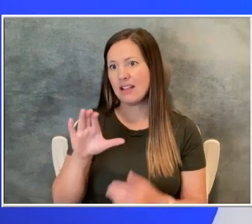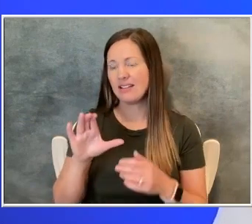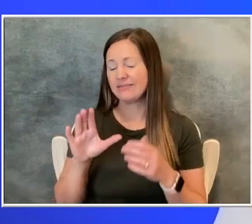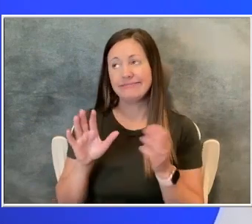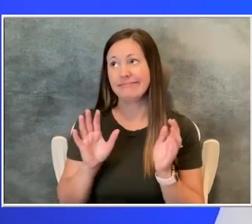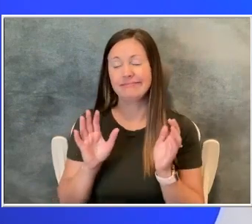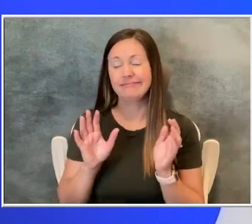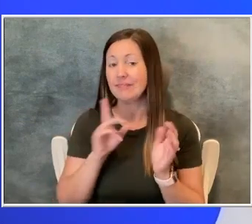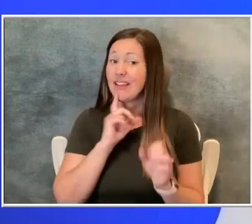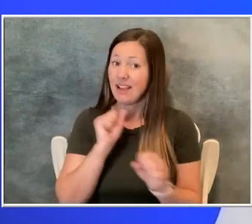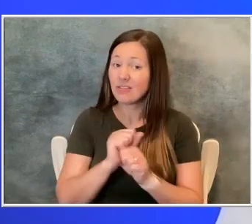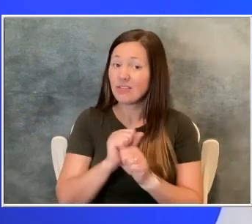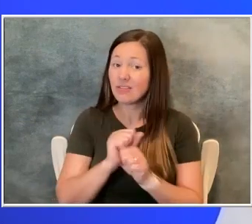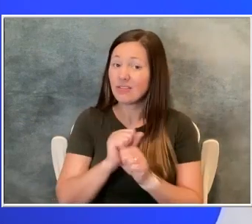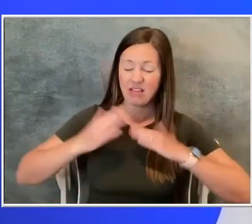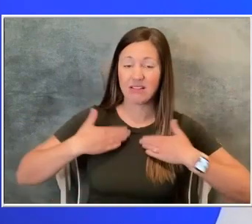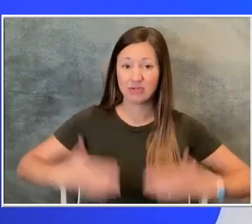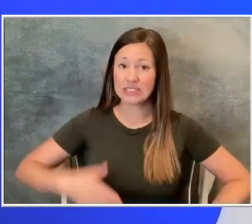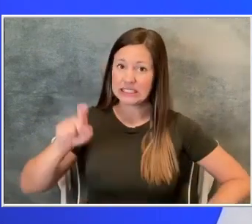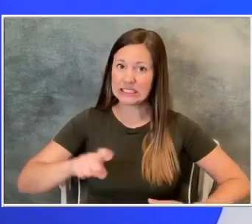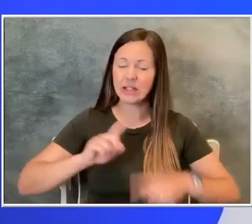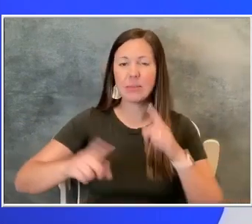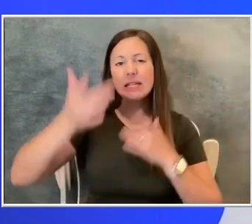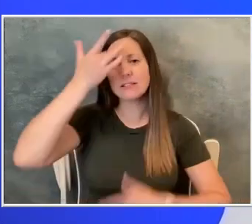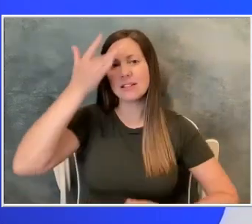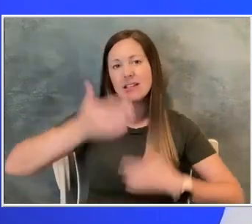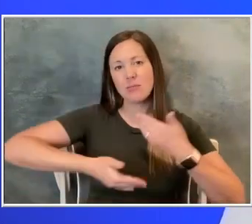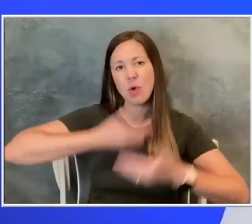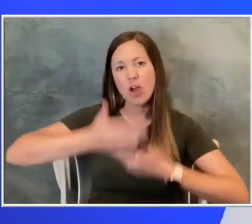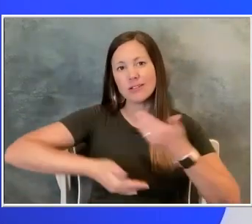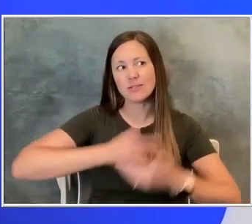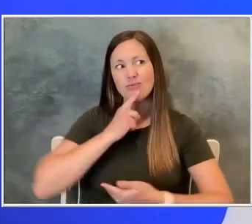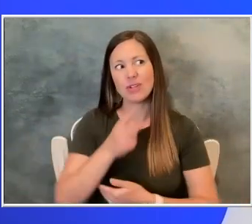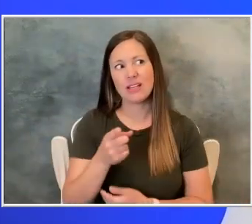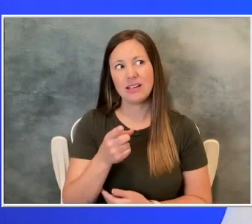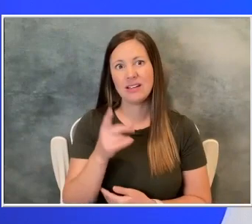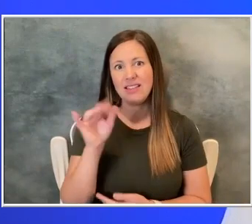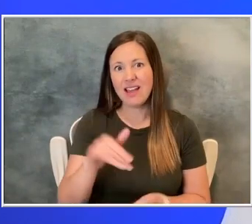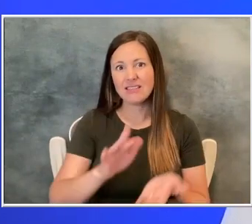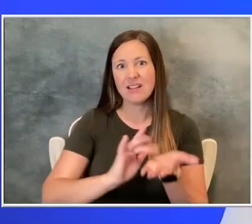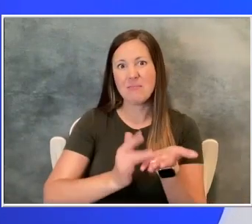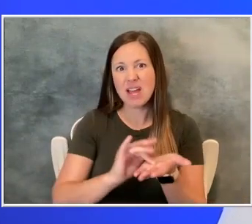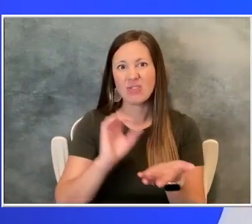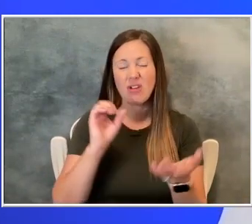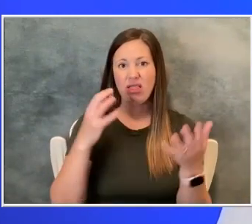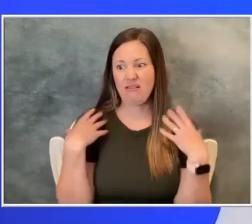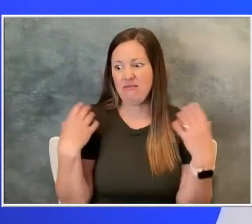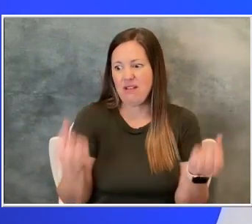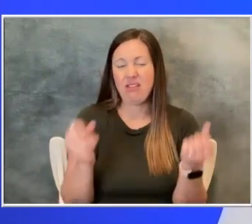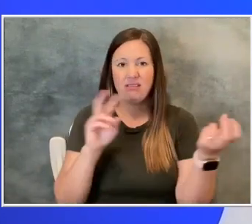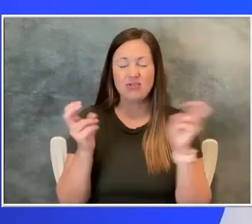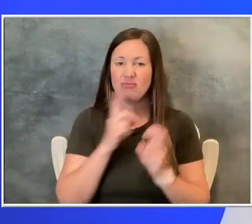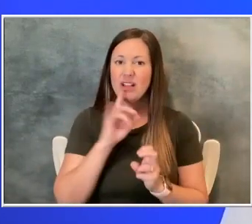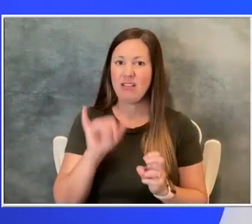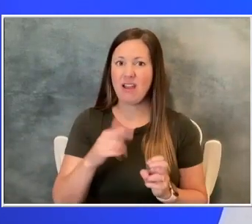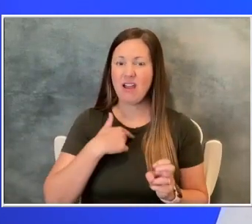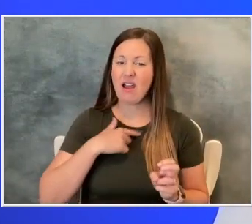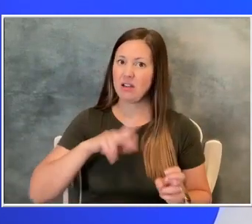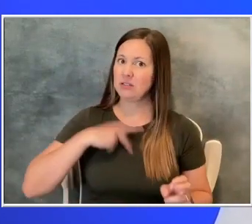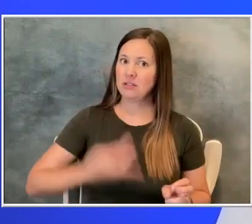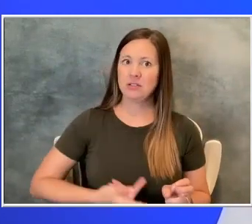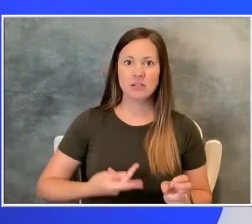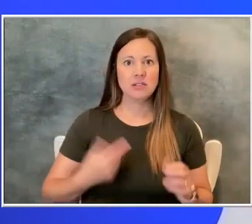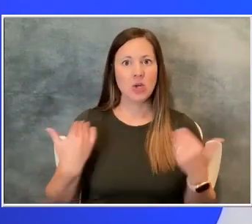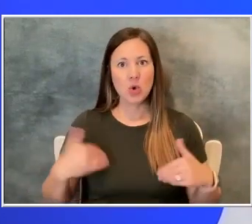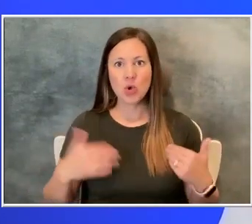But the disease process is a medical condition, and that's why I get very upset that infertility is not covered,